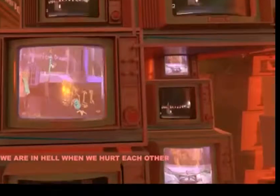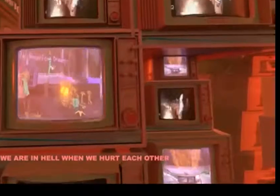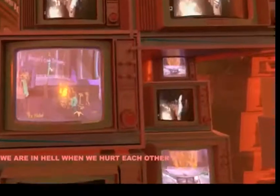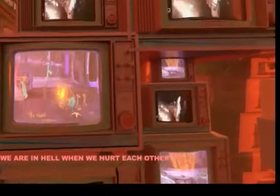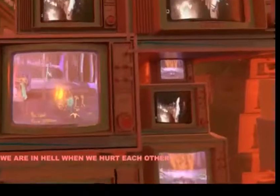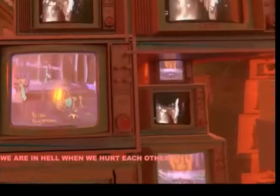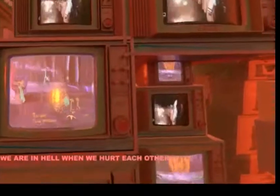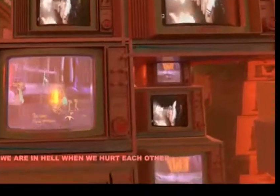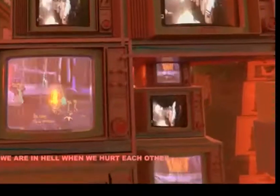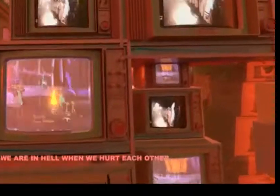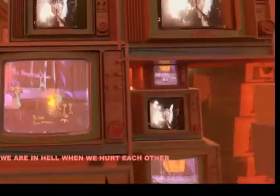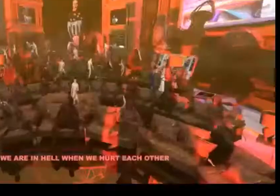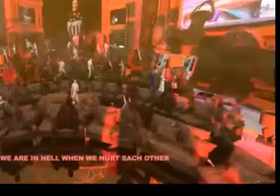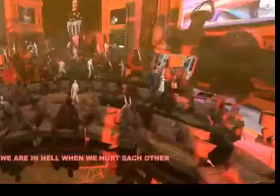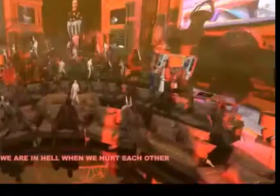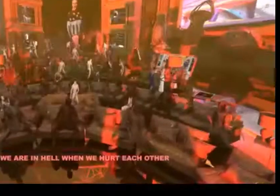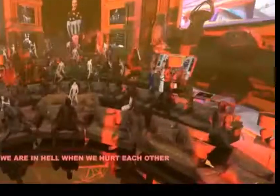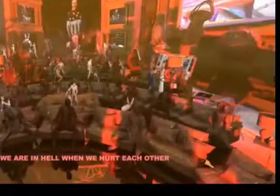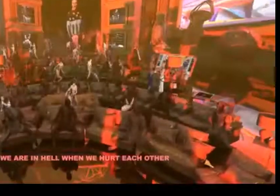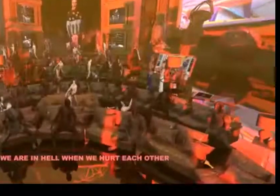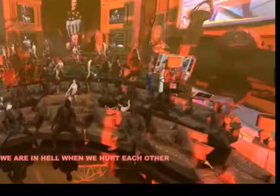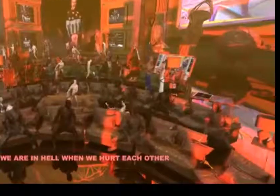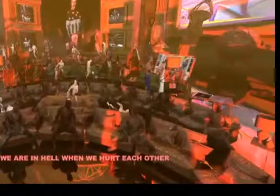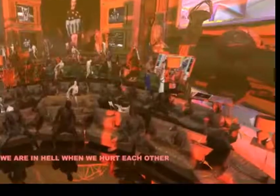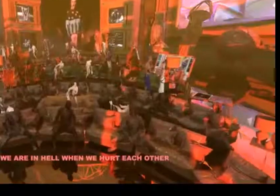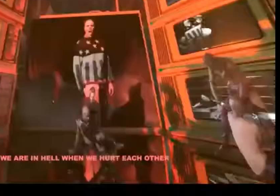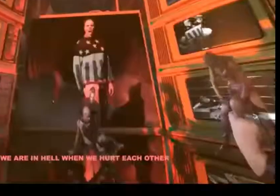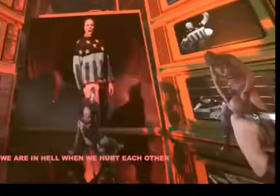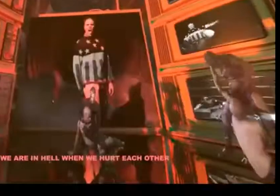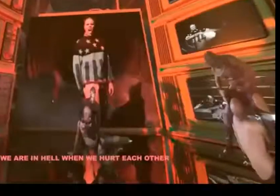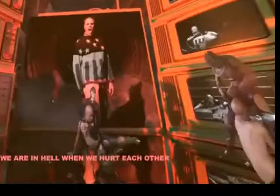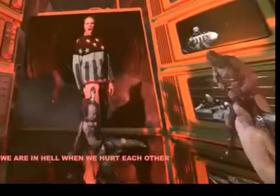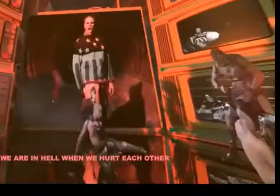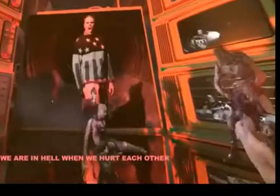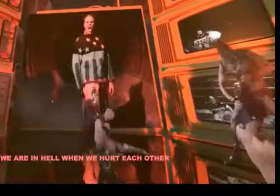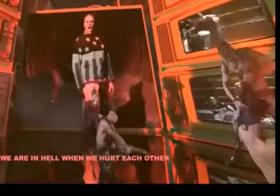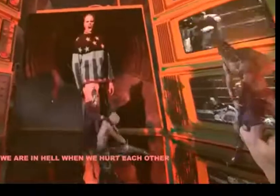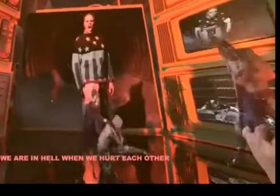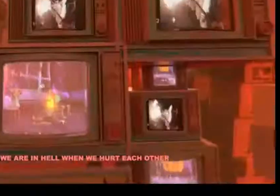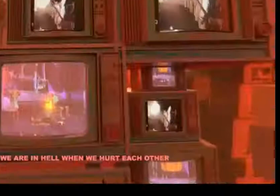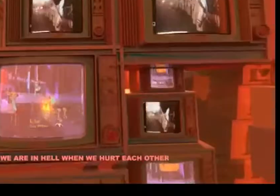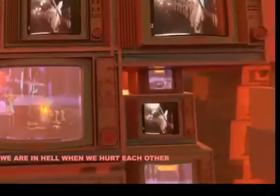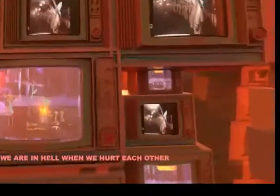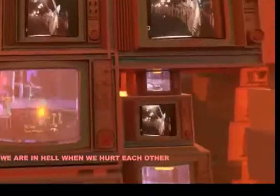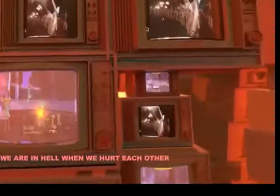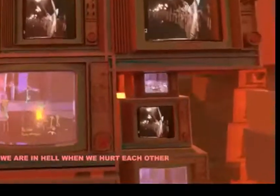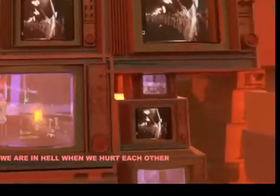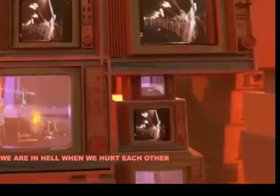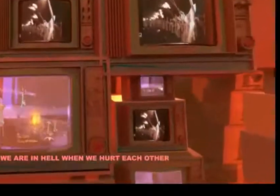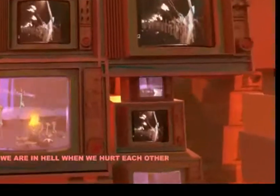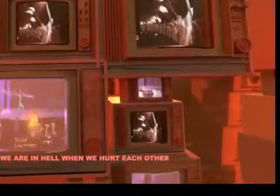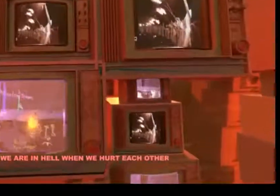We all in hell when we hurt each other so.